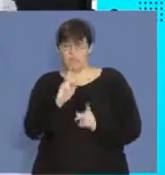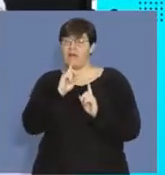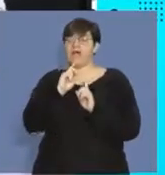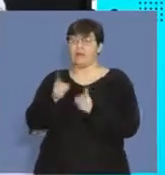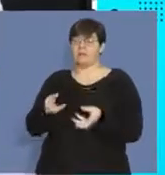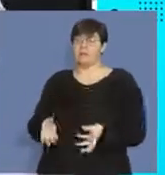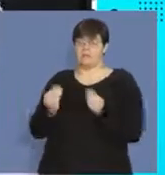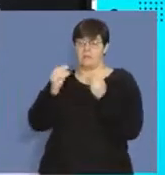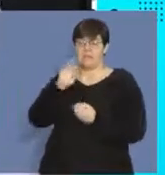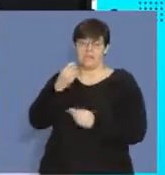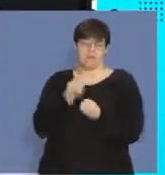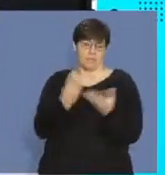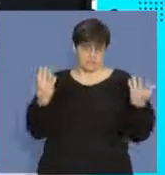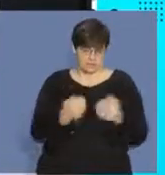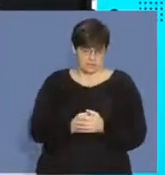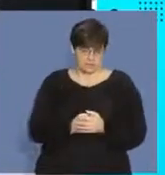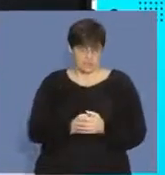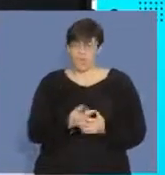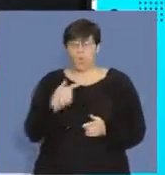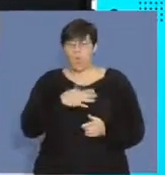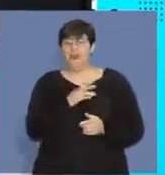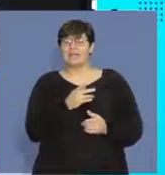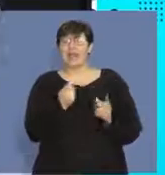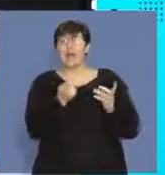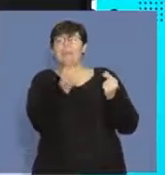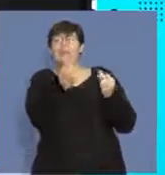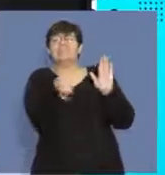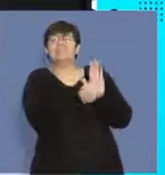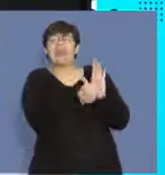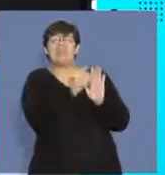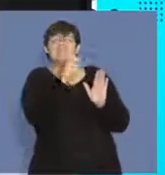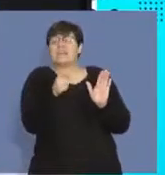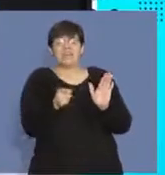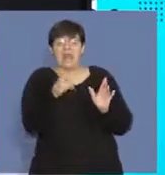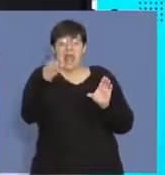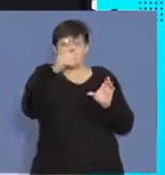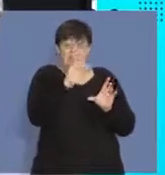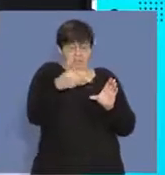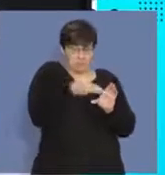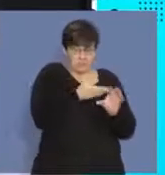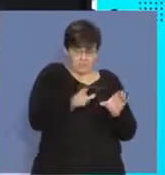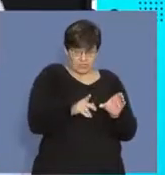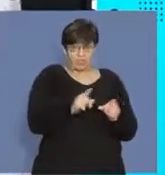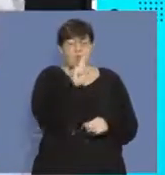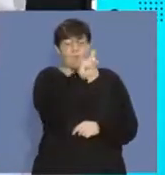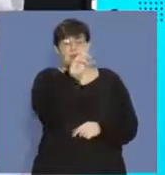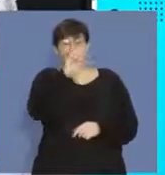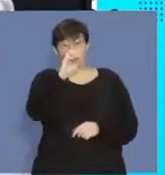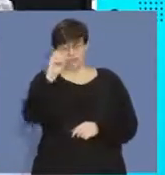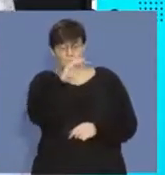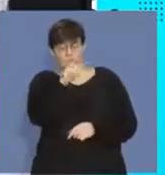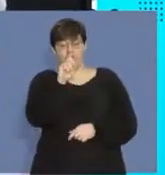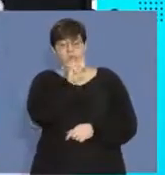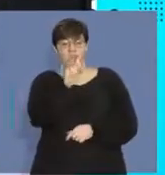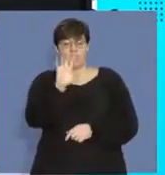over 115 will give you the VAT amount. If you want the sales amount, it will be, if it's inclusive, it will be